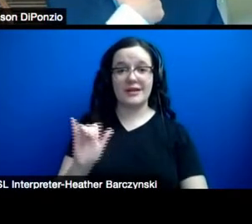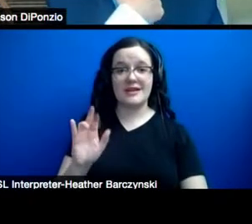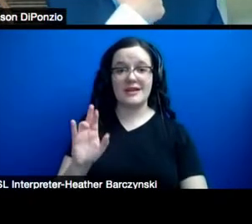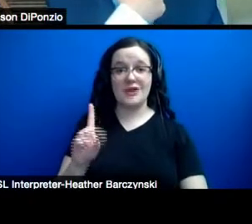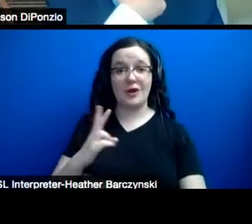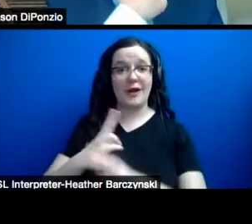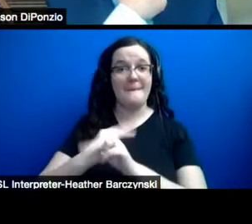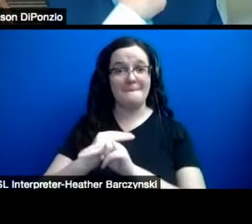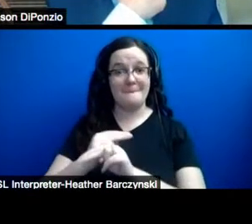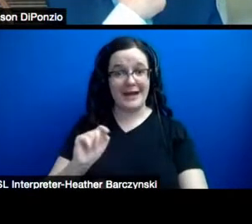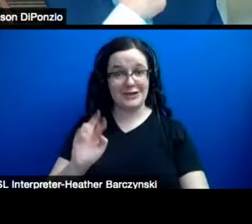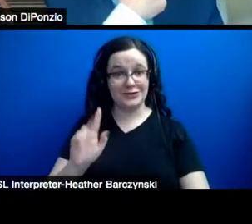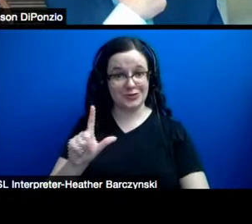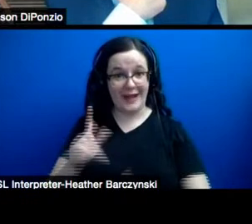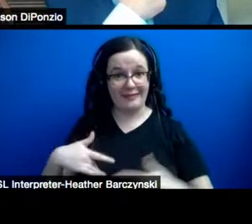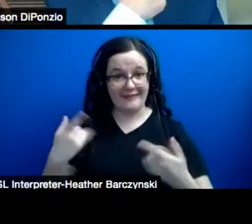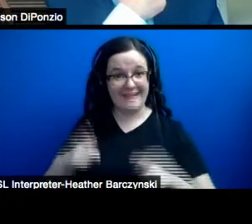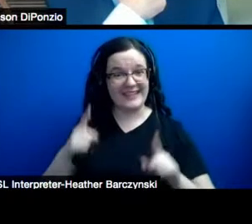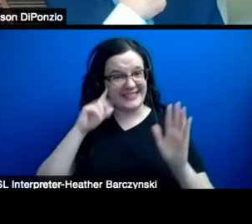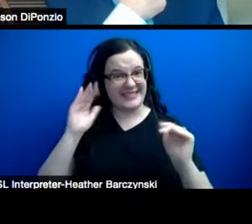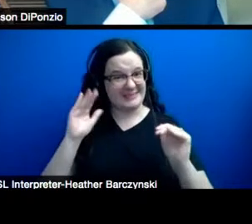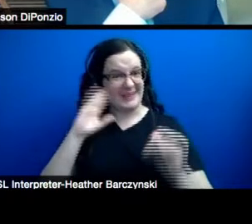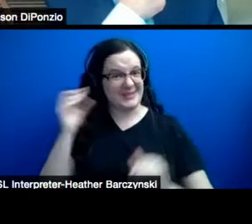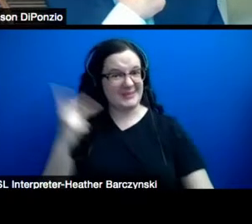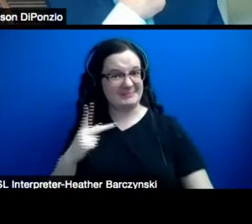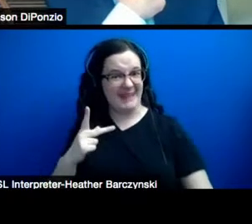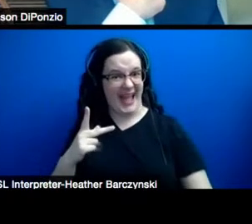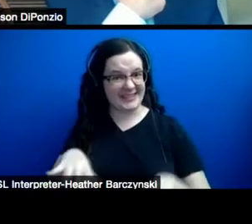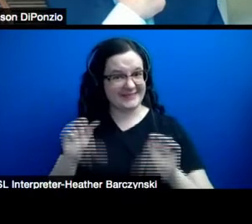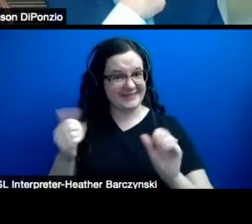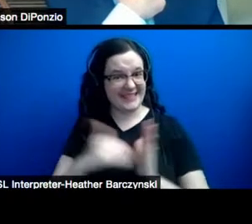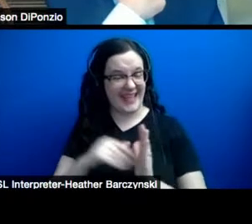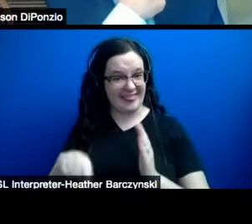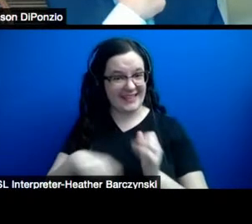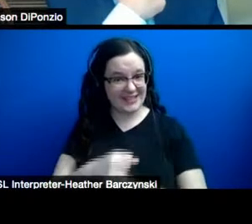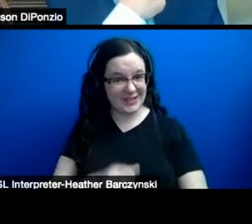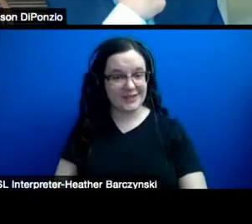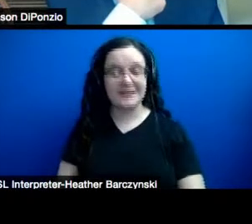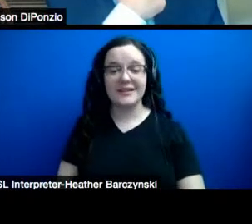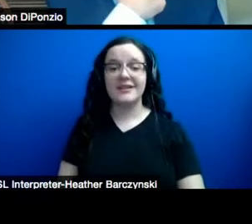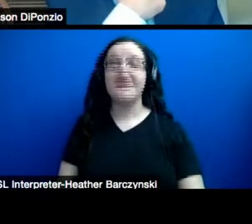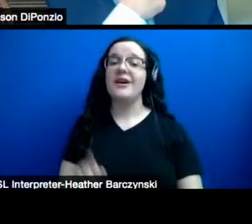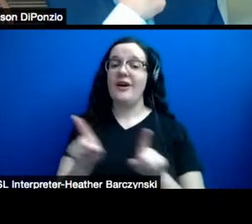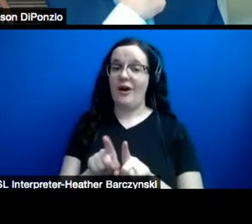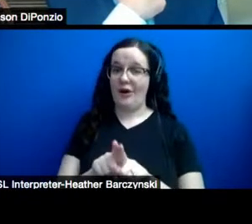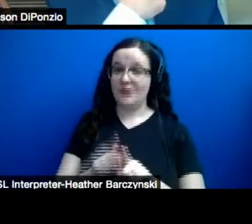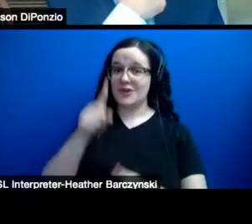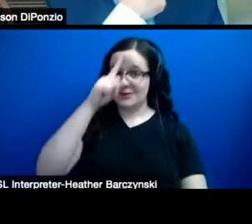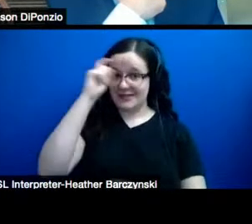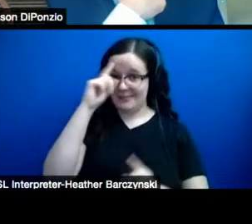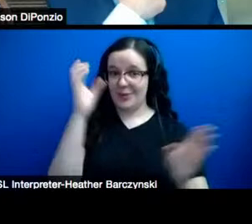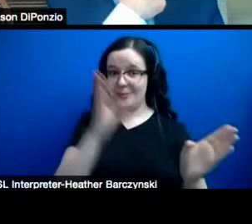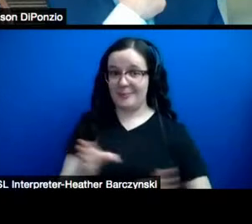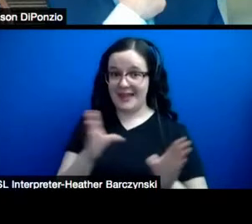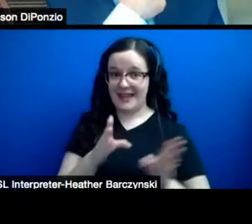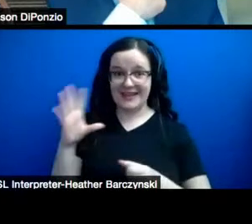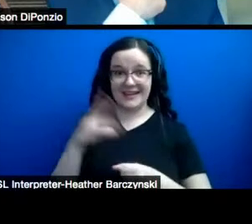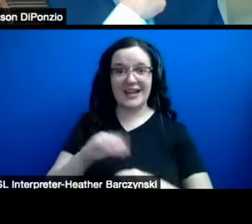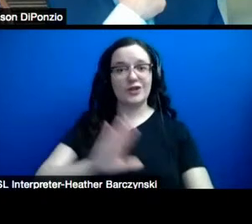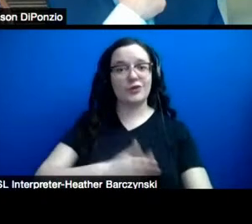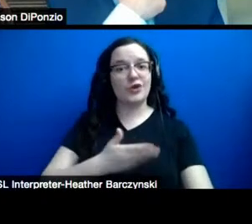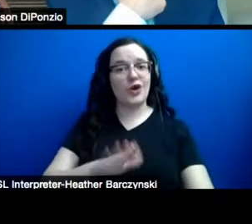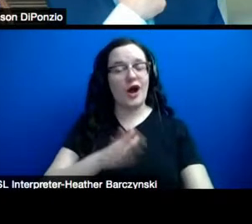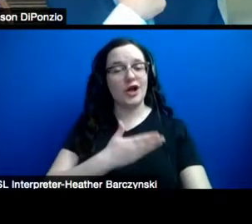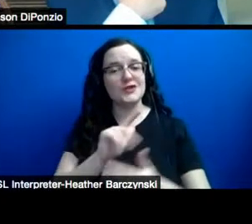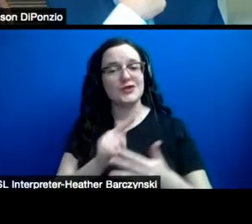is expected to return this year. Summer planning is also underway, including the concert series, day camp,